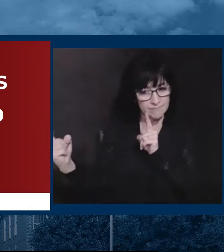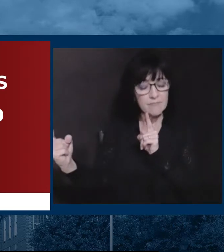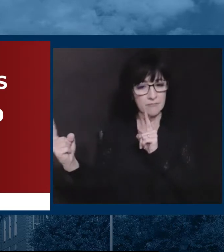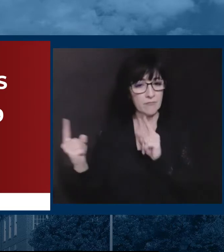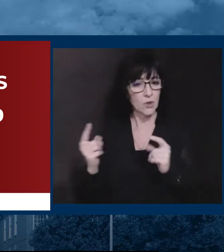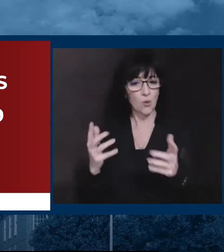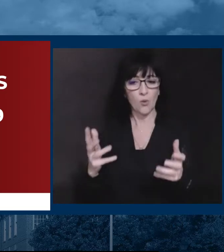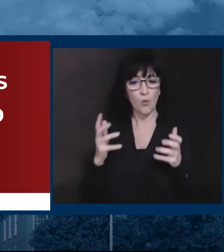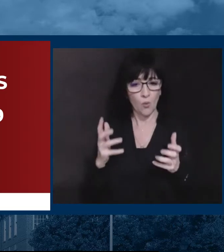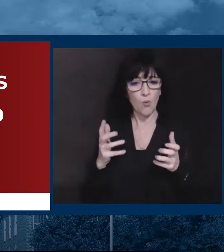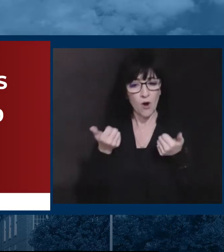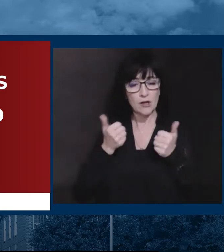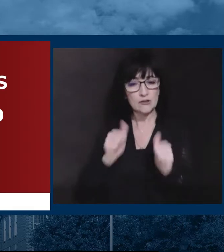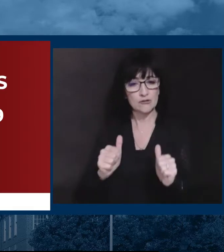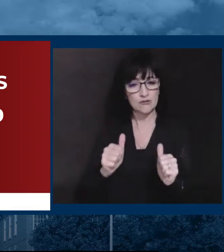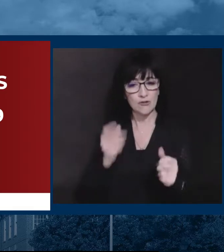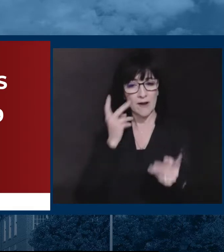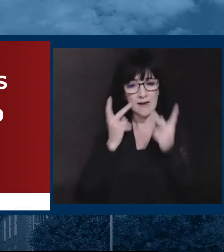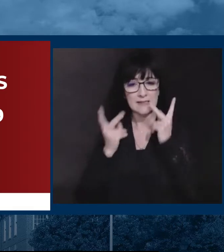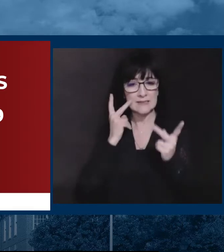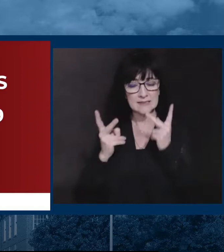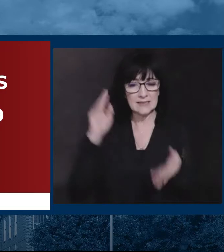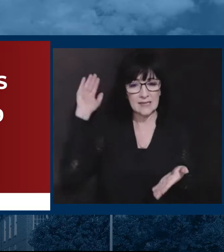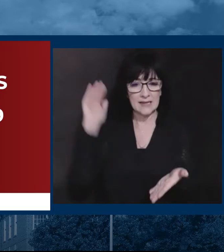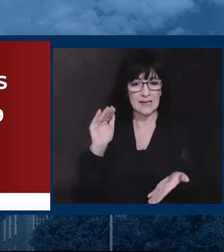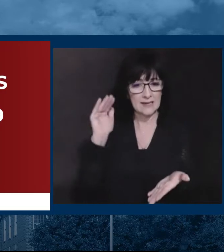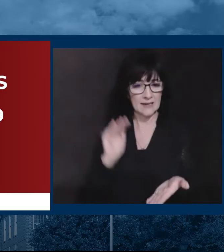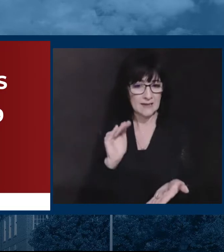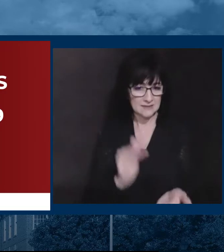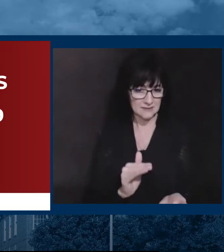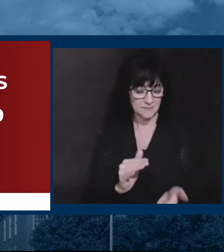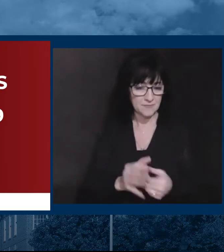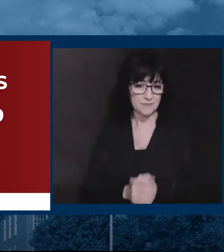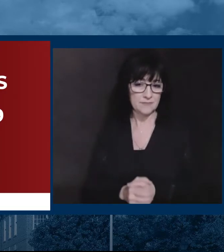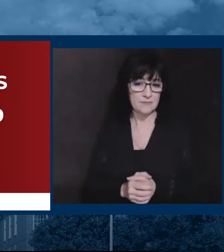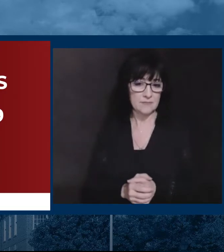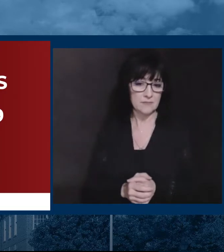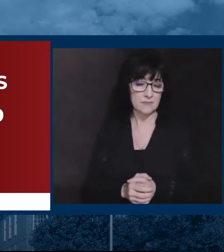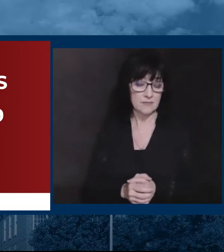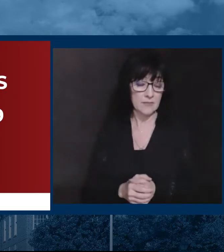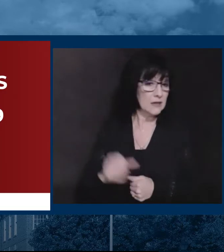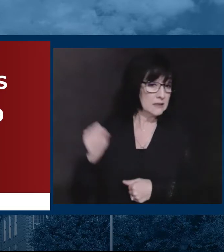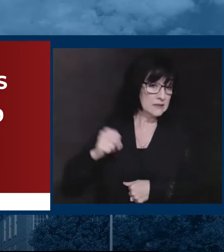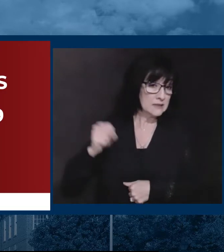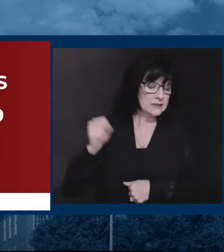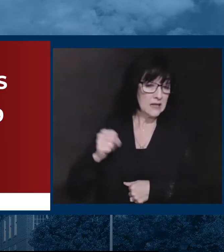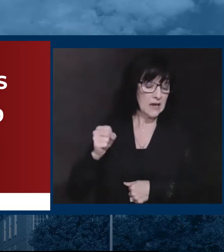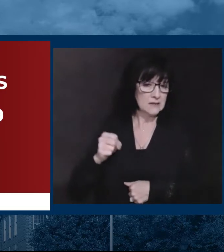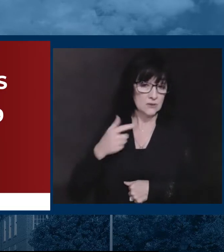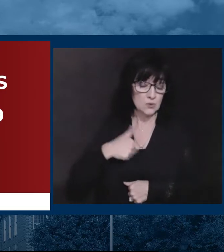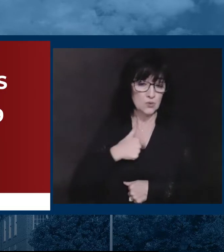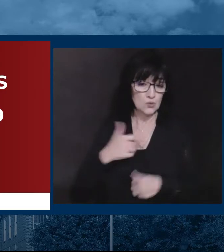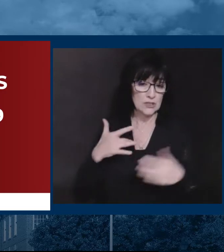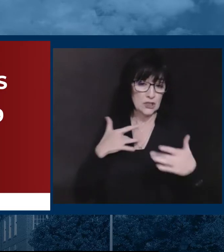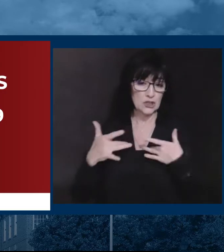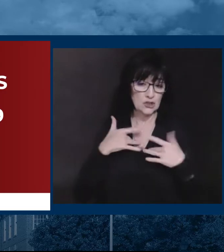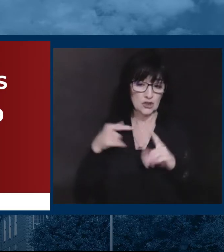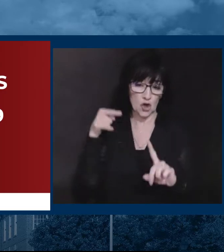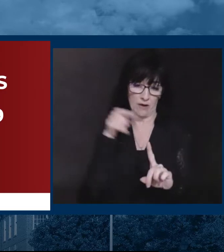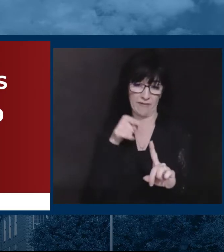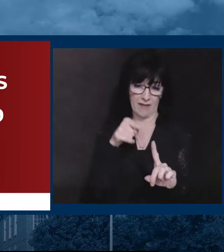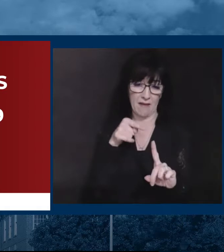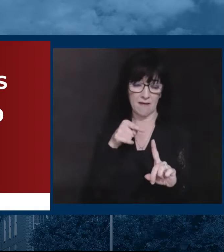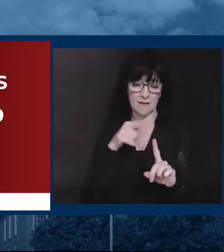surge of cases. We're going to see in a minute that hospitalization number that is most concerning to us has kind of stabilized a little